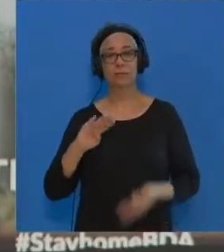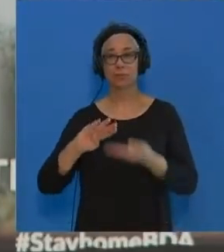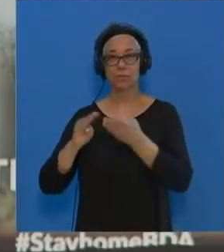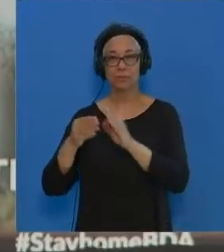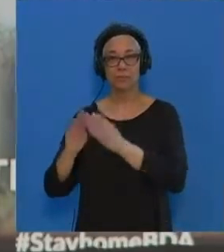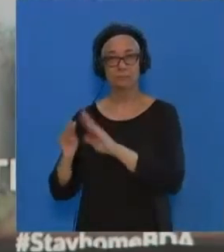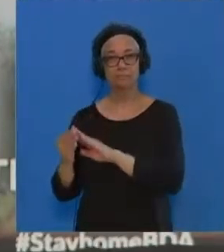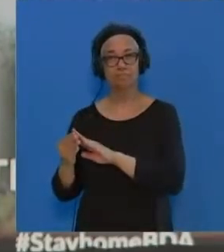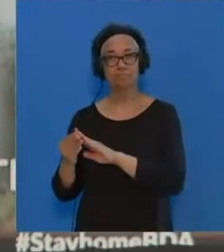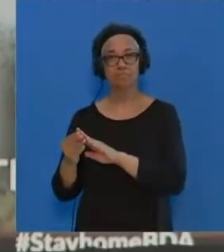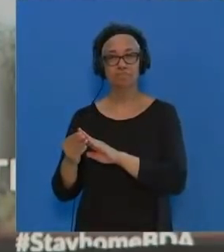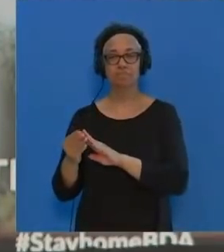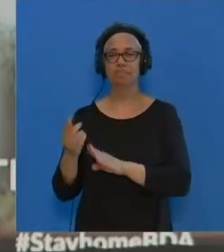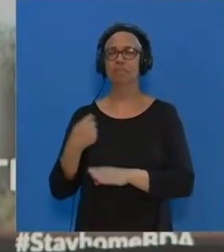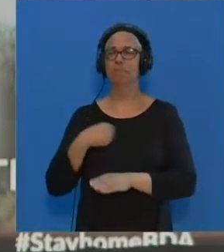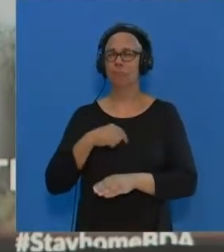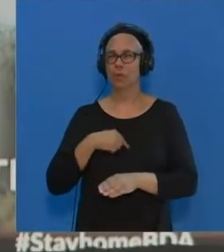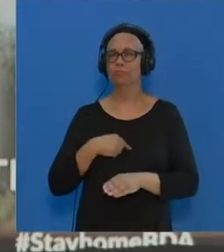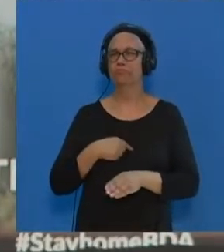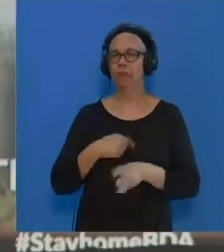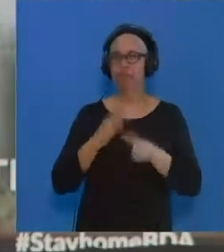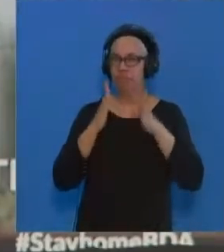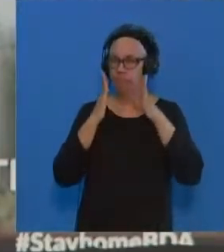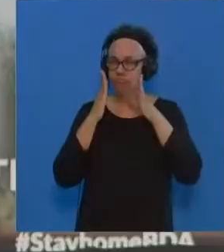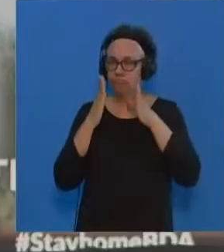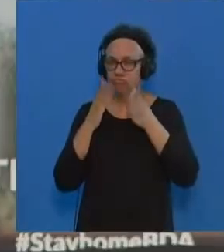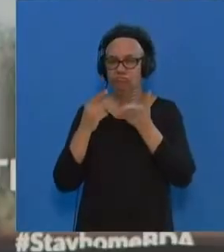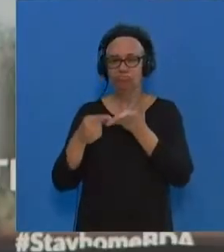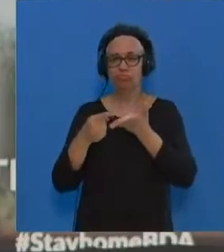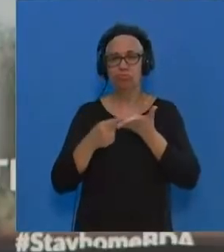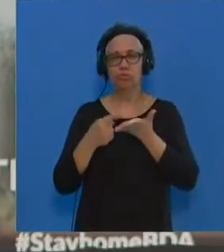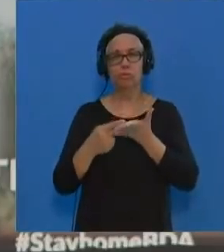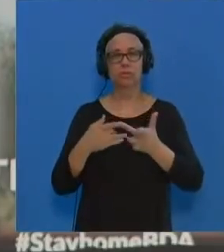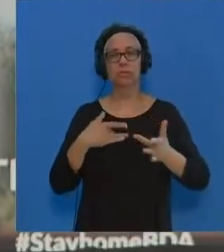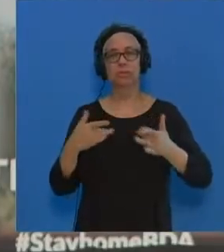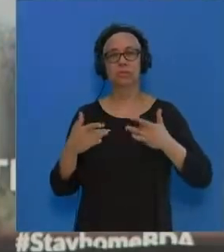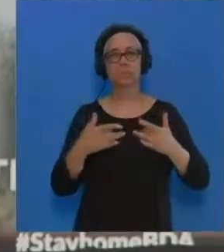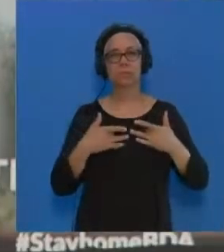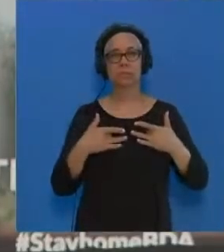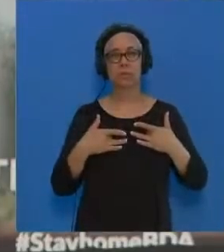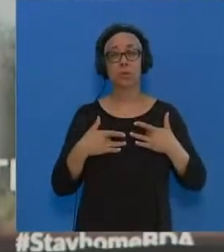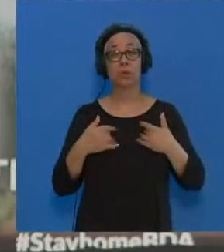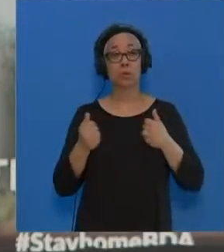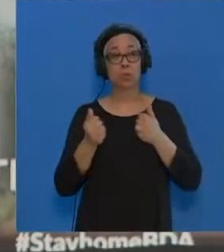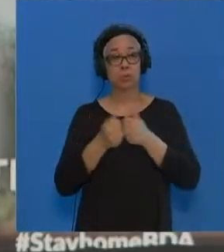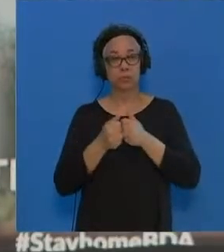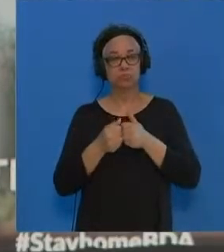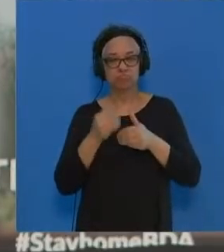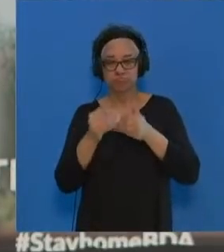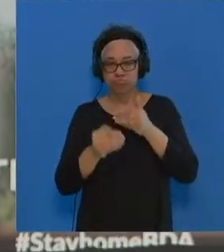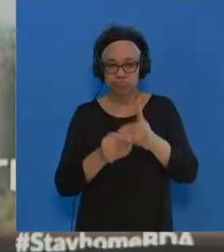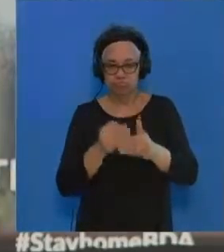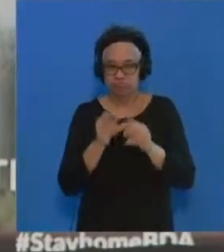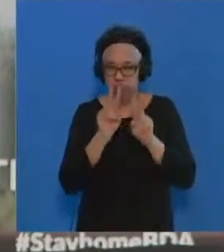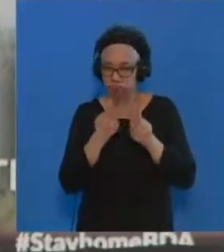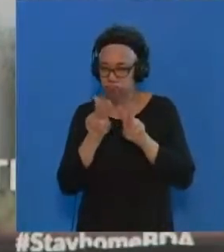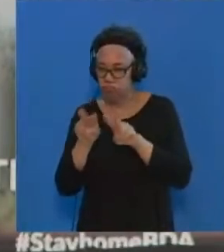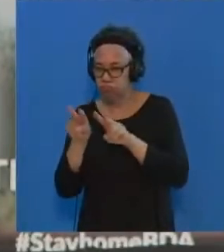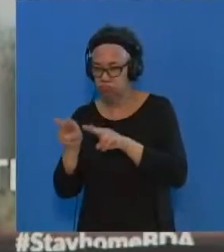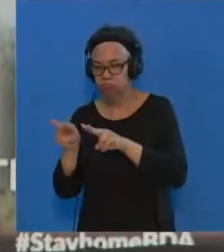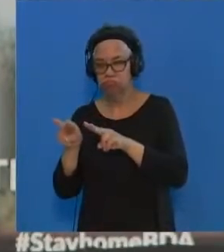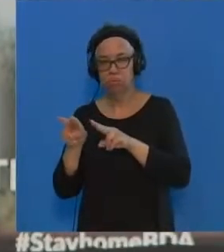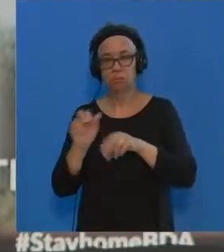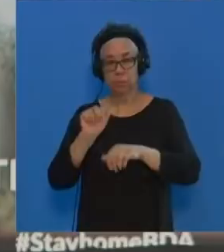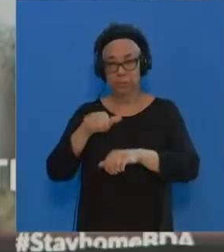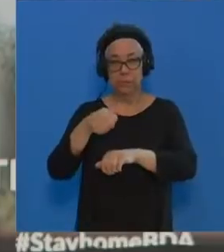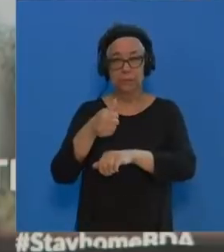We have been able to address those concerns through one of the most stringent screening and monitoring processes that will be in place.